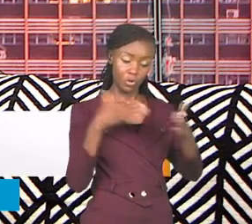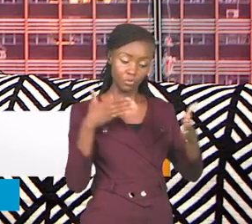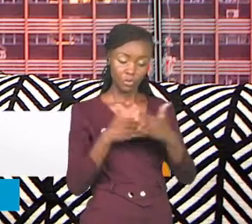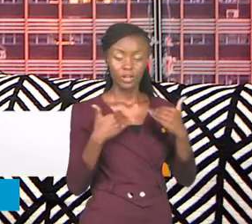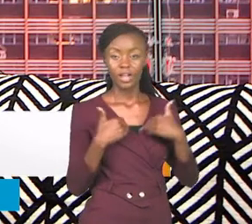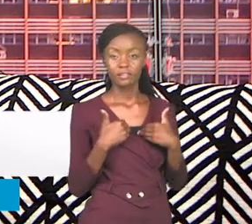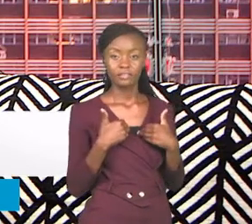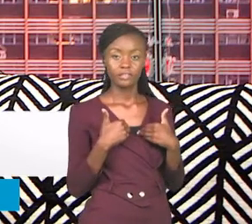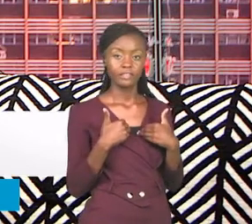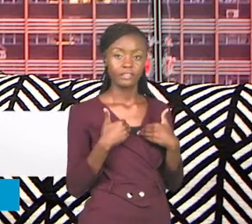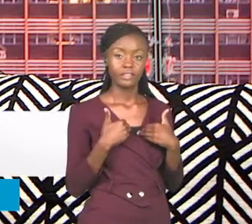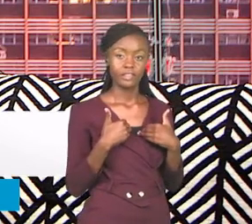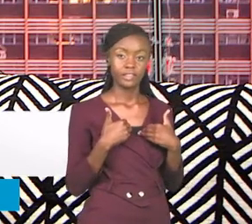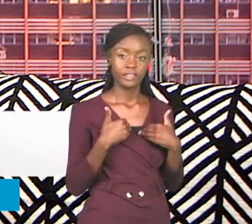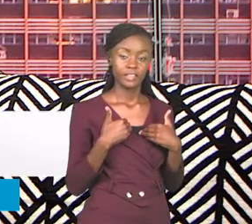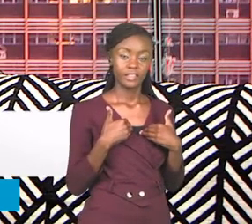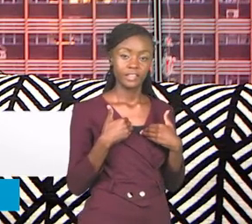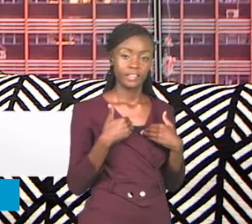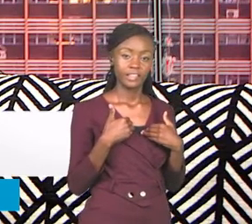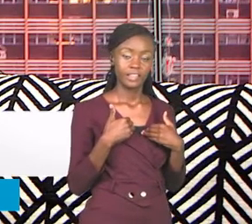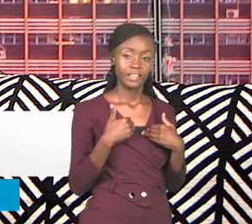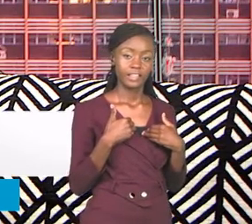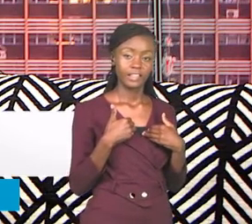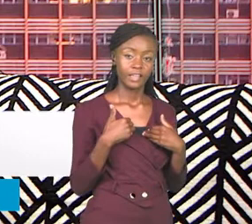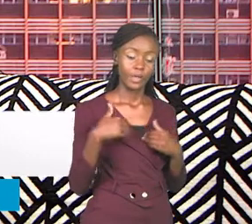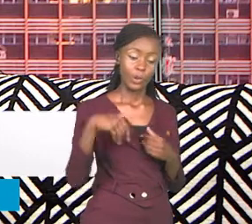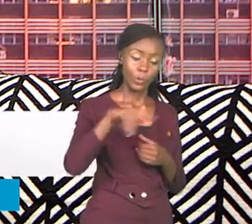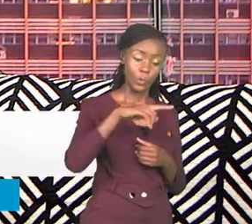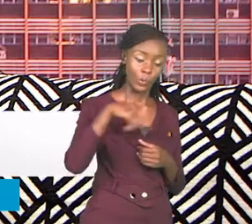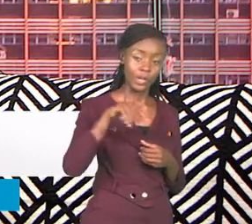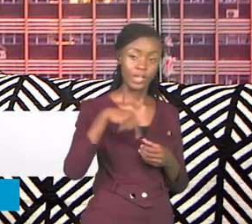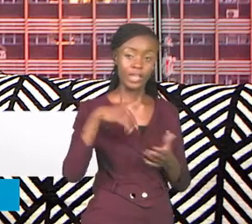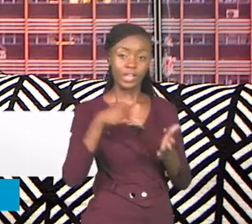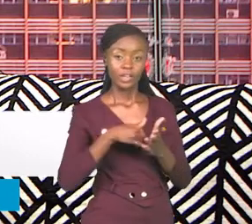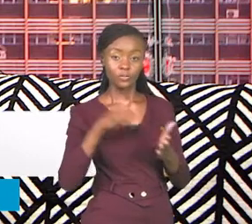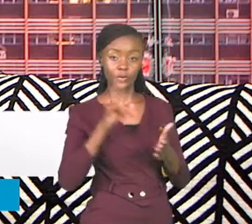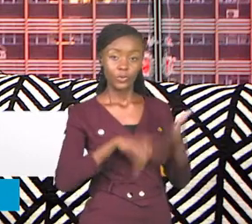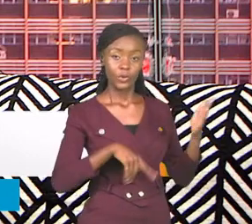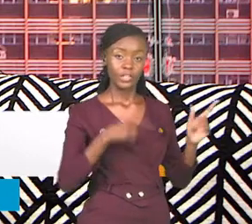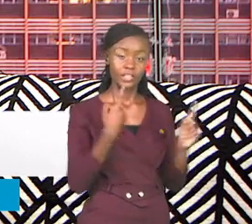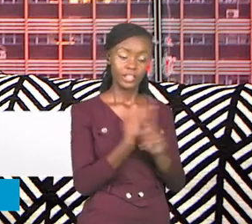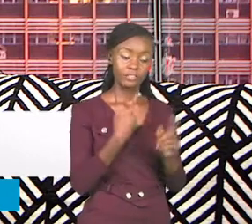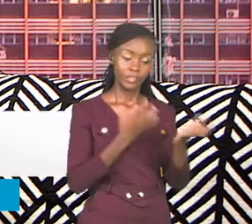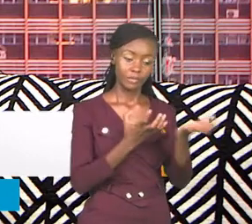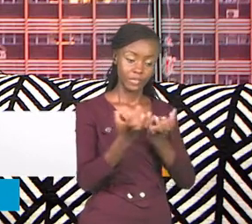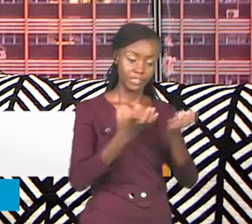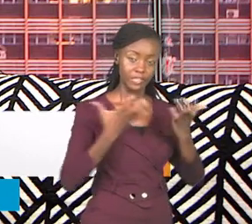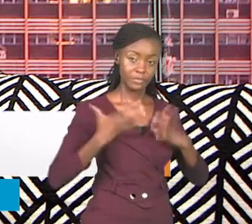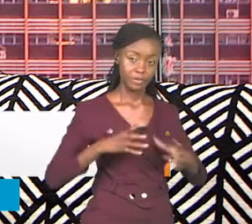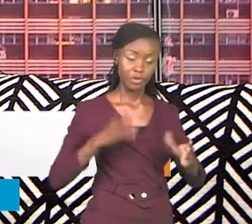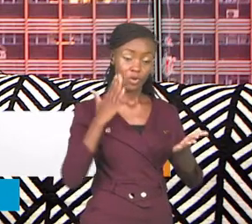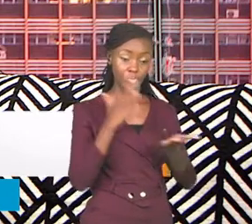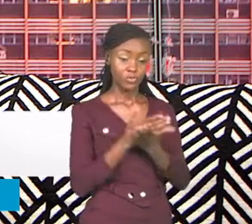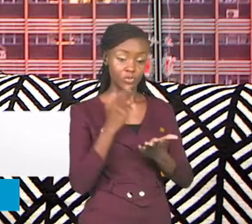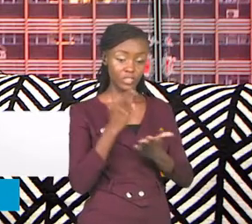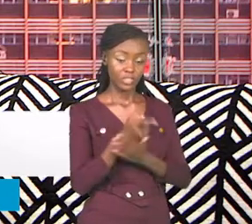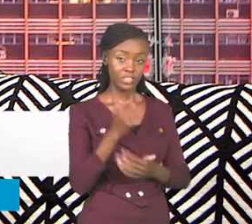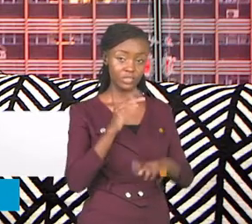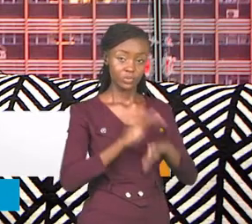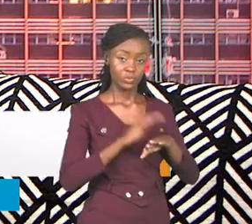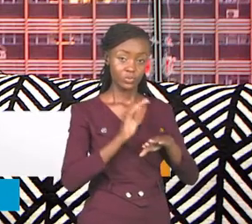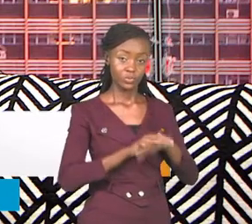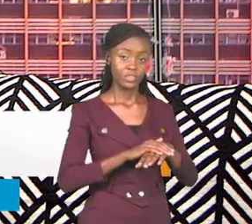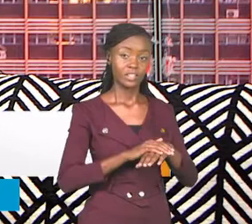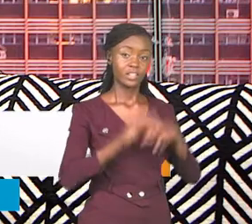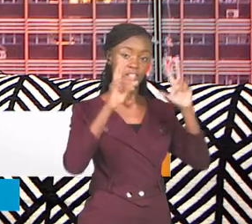And we approached the corporates, and it was a very good initiative. In fact, we dubbed